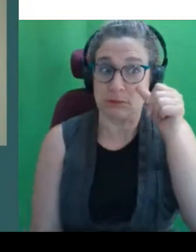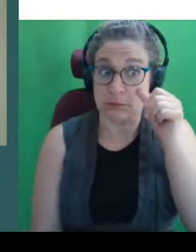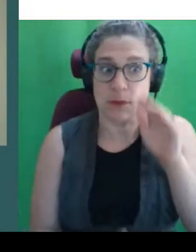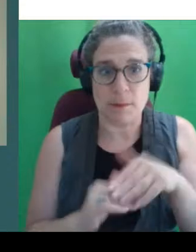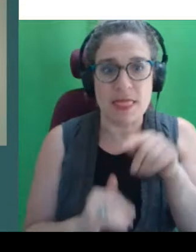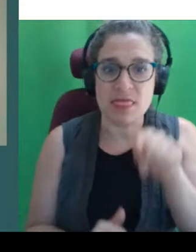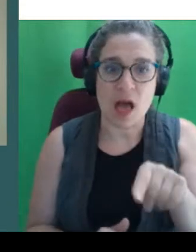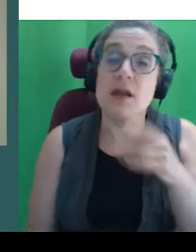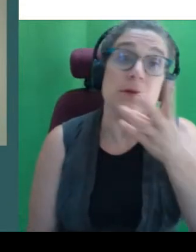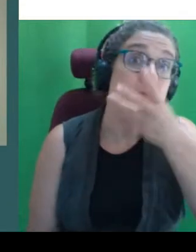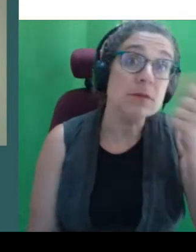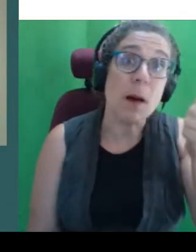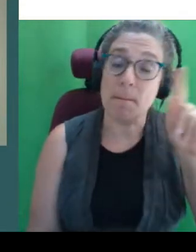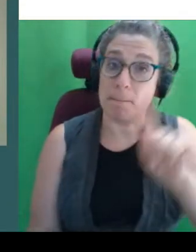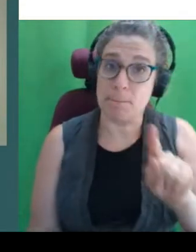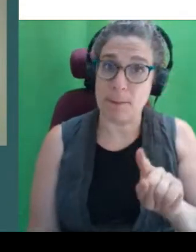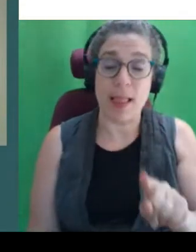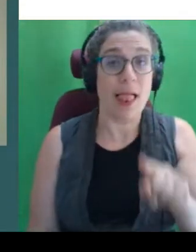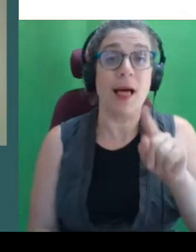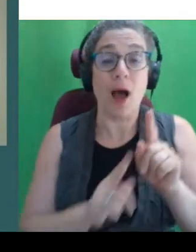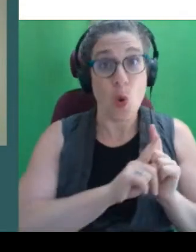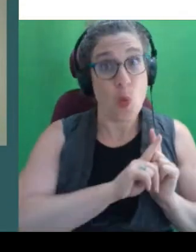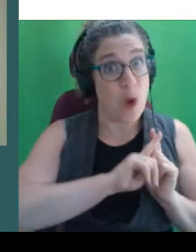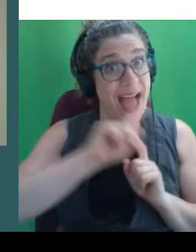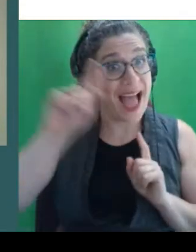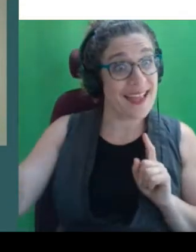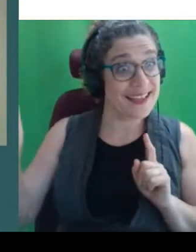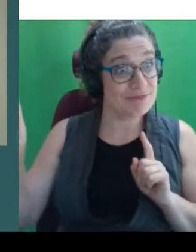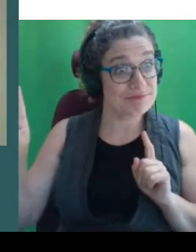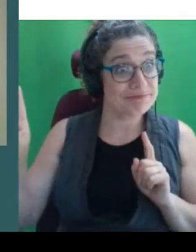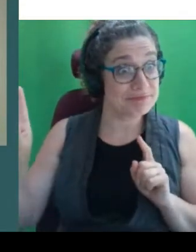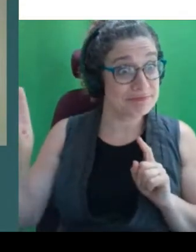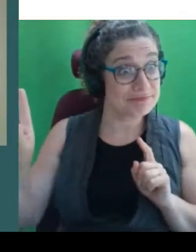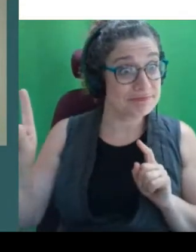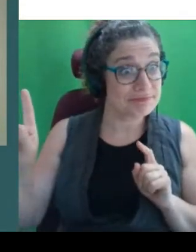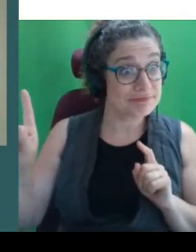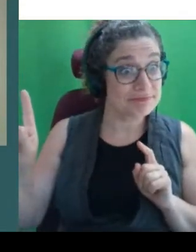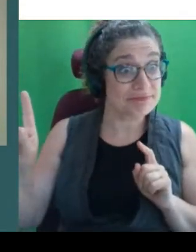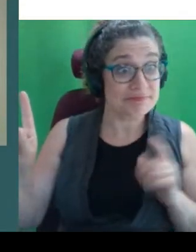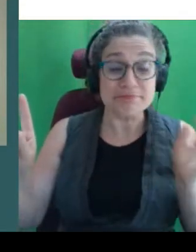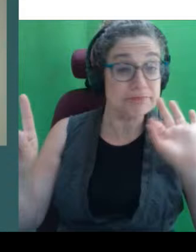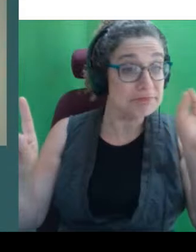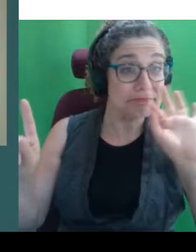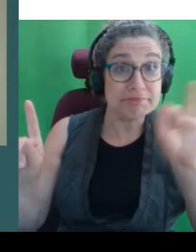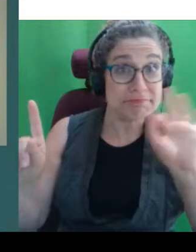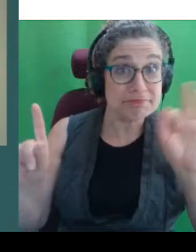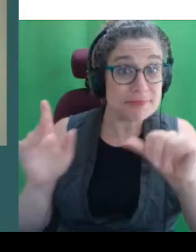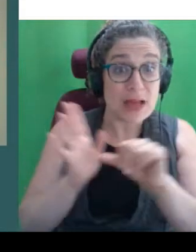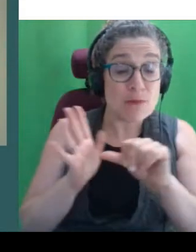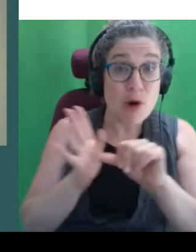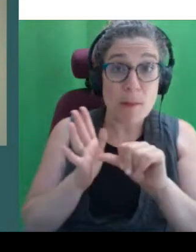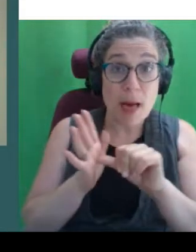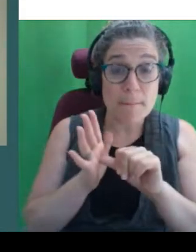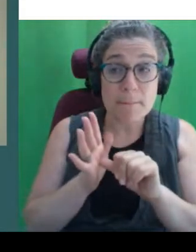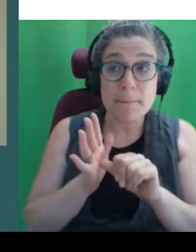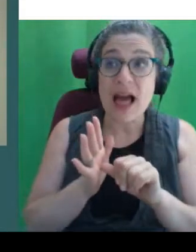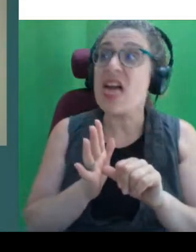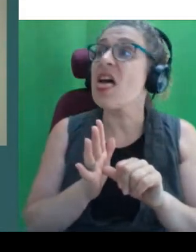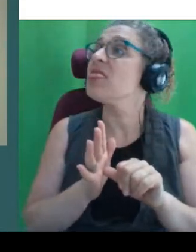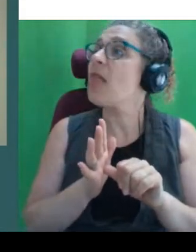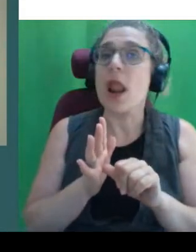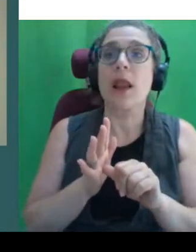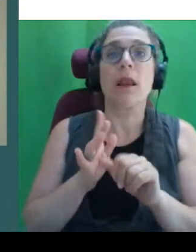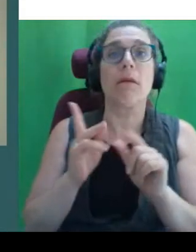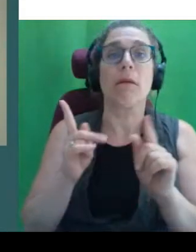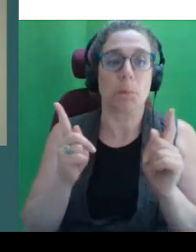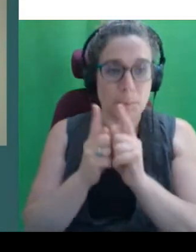can have that period away with not having too many problems, and it's when they come in contact with a cat